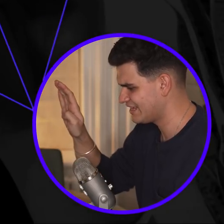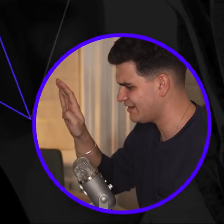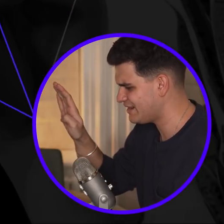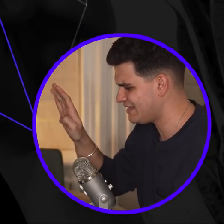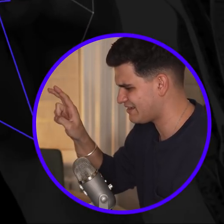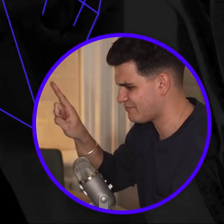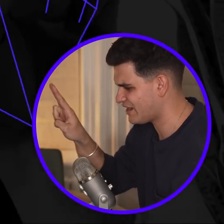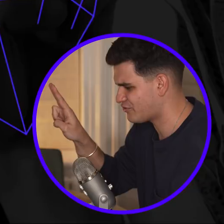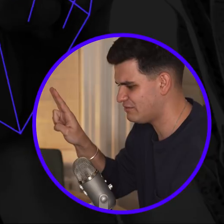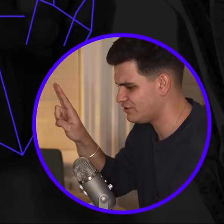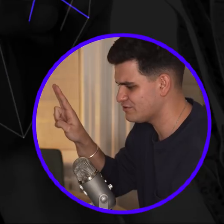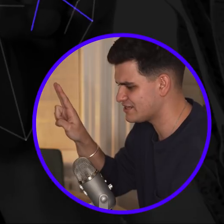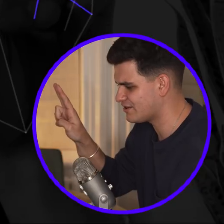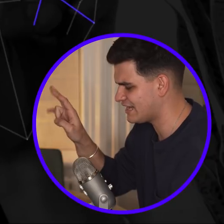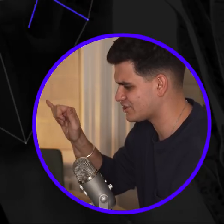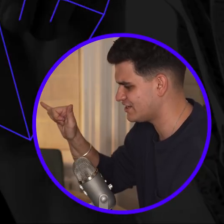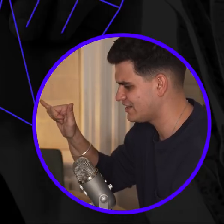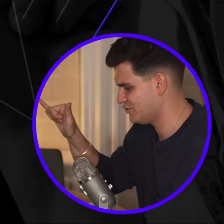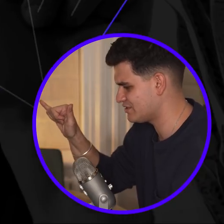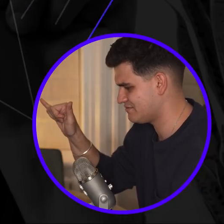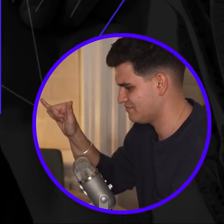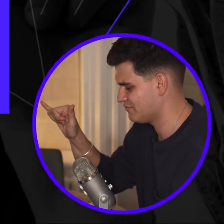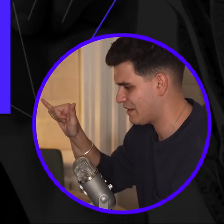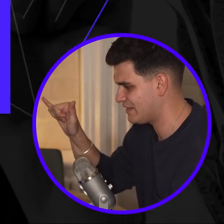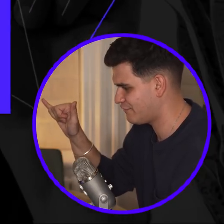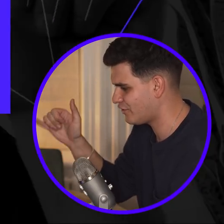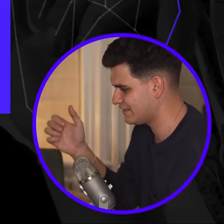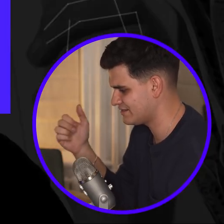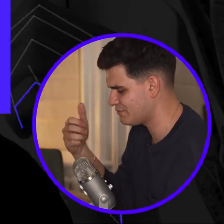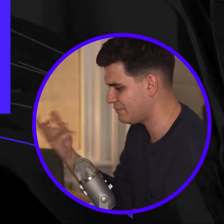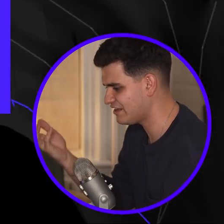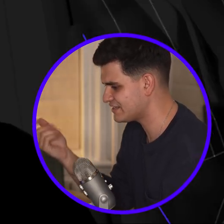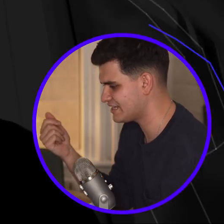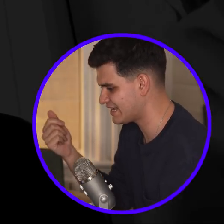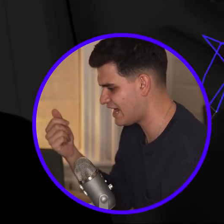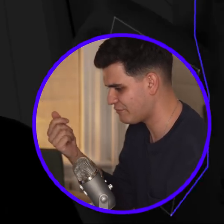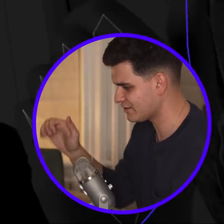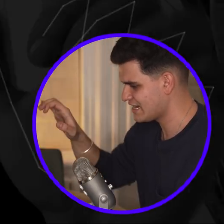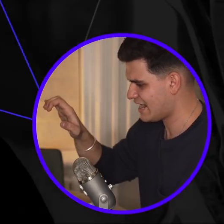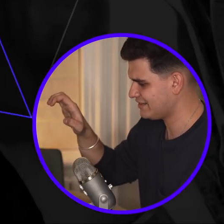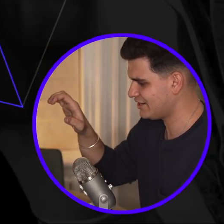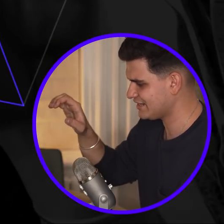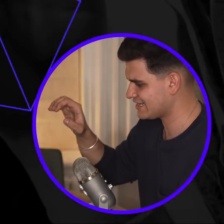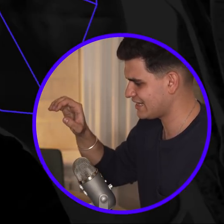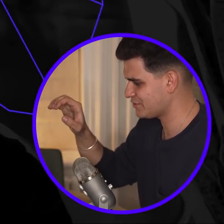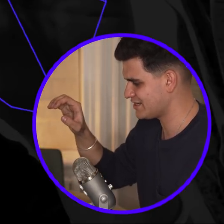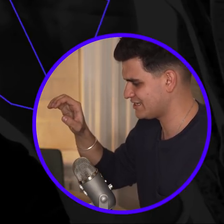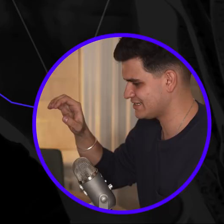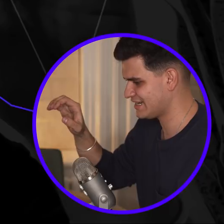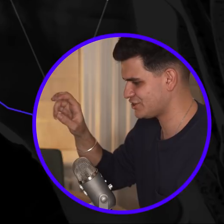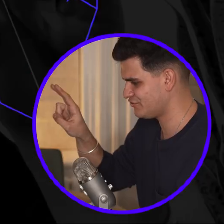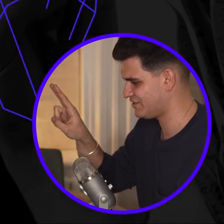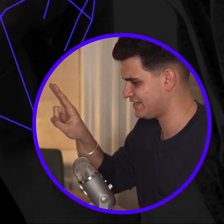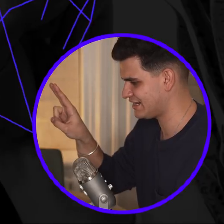and the many incredible uses you can actually use web dev for and so many benefits that it can have. Because I mean, learning sign language